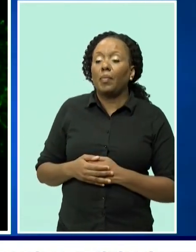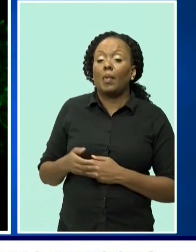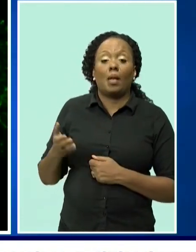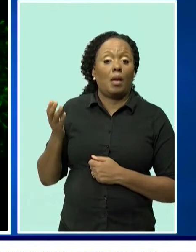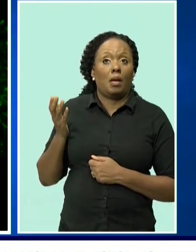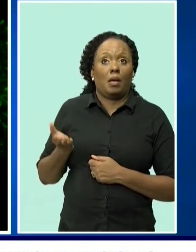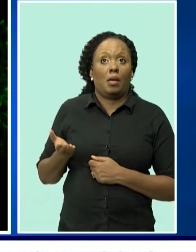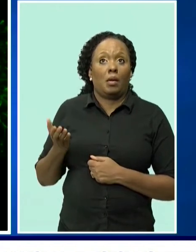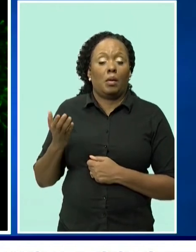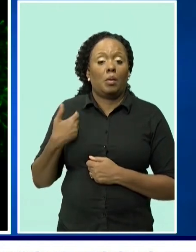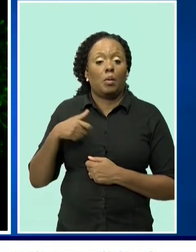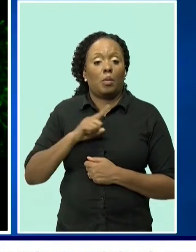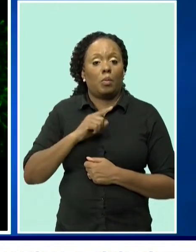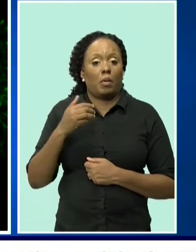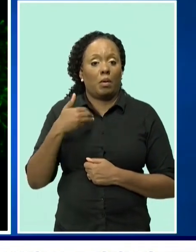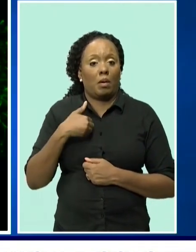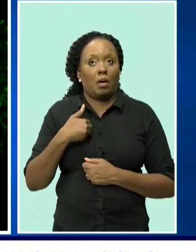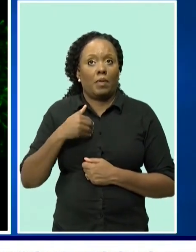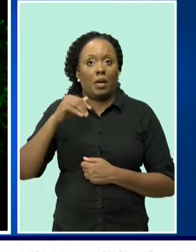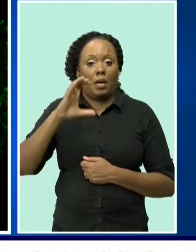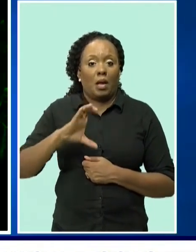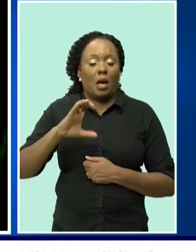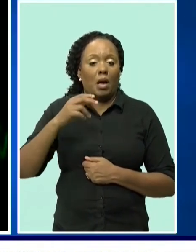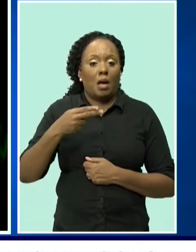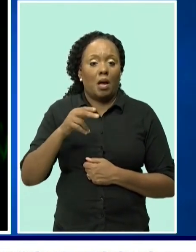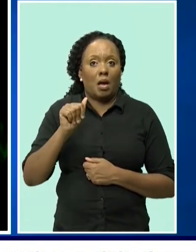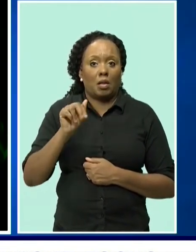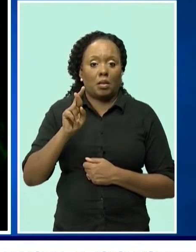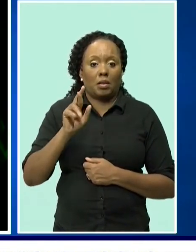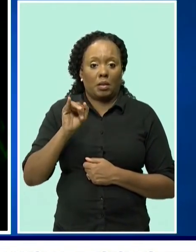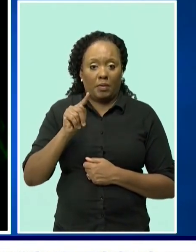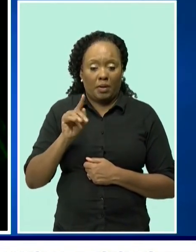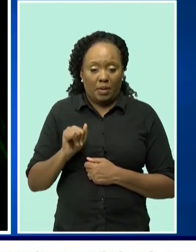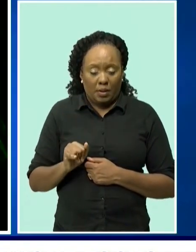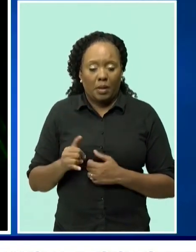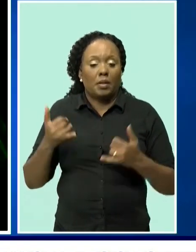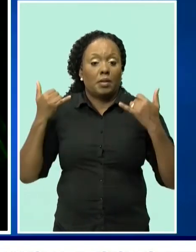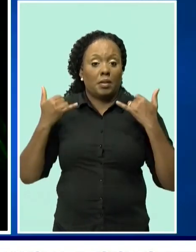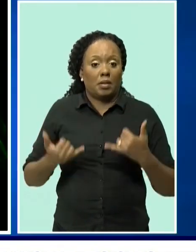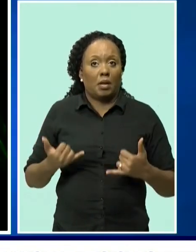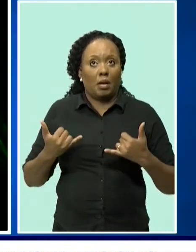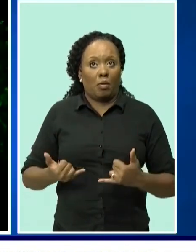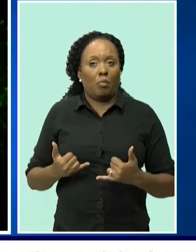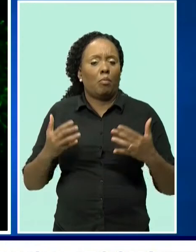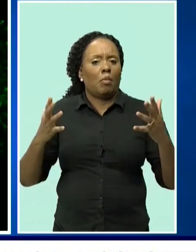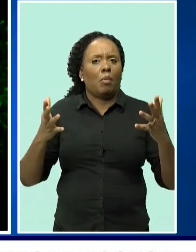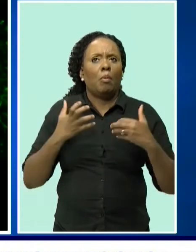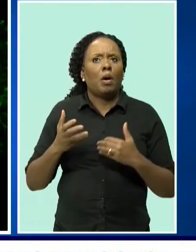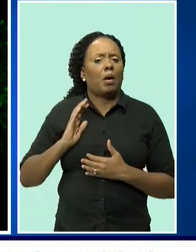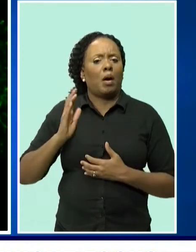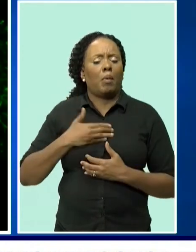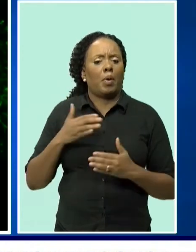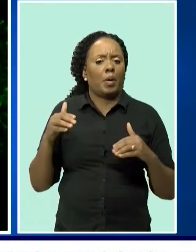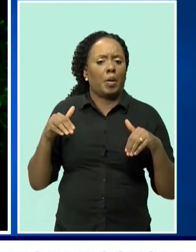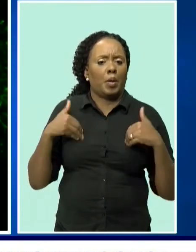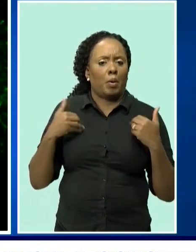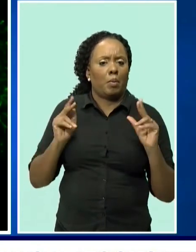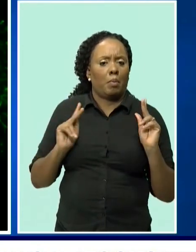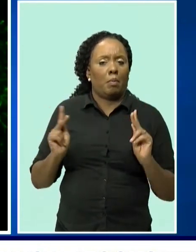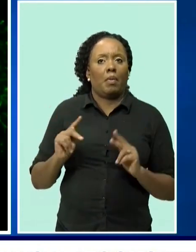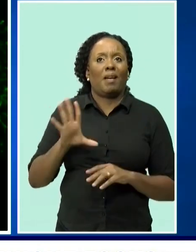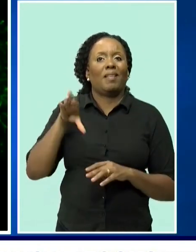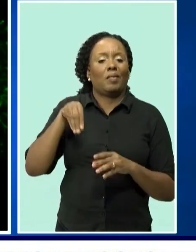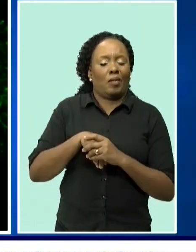Foundation, a charity that took a few years to register, we are now going to look to bring our youth and have them involved